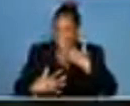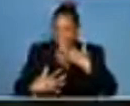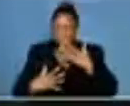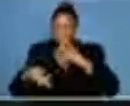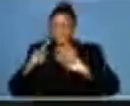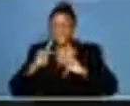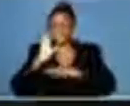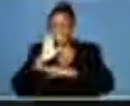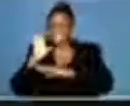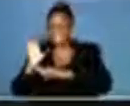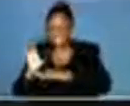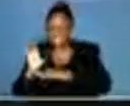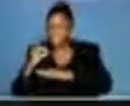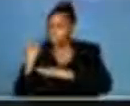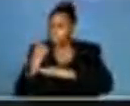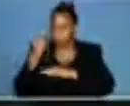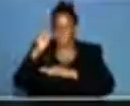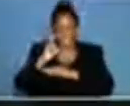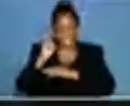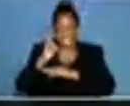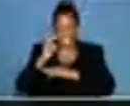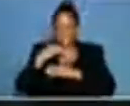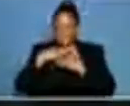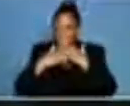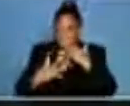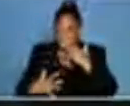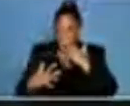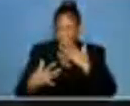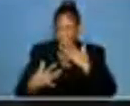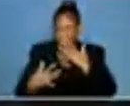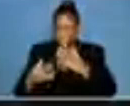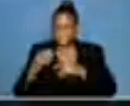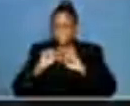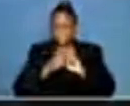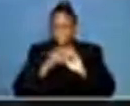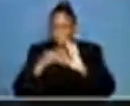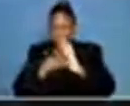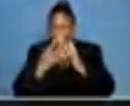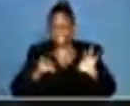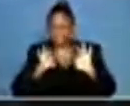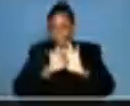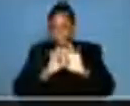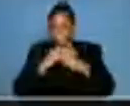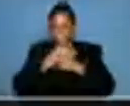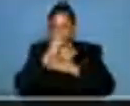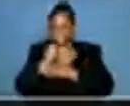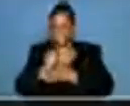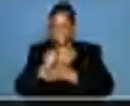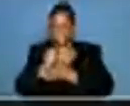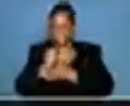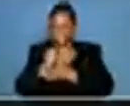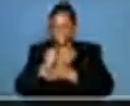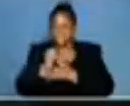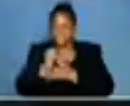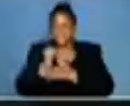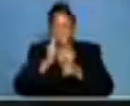sickle cell, who are always need in crisis requiring blood. And so this is important to ensure that all of the facilities